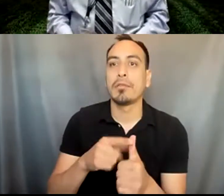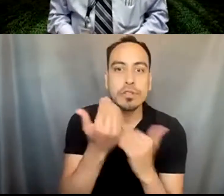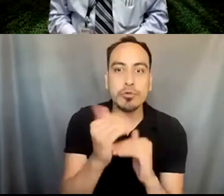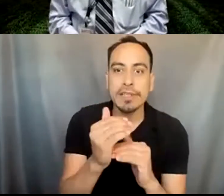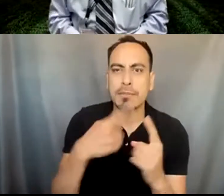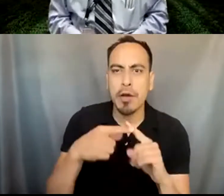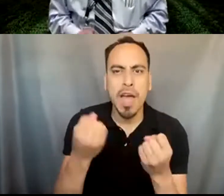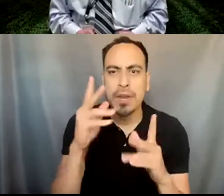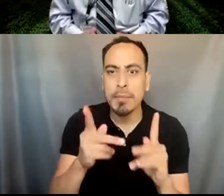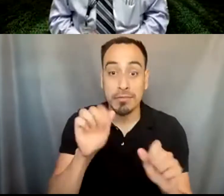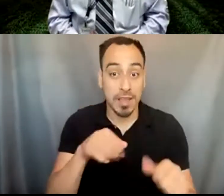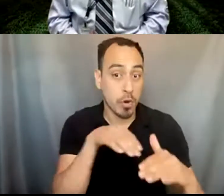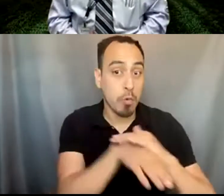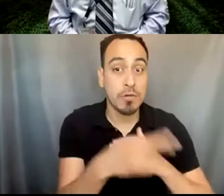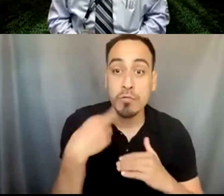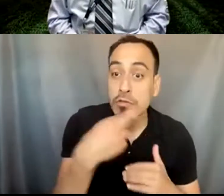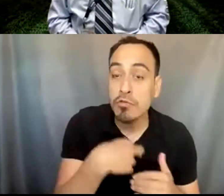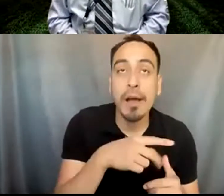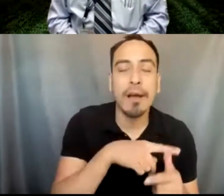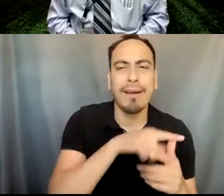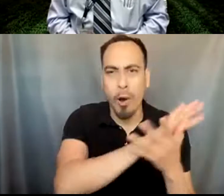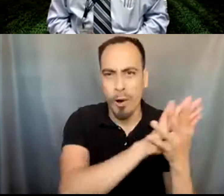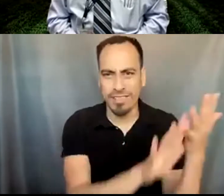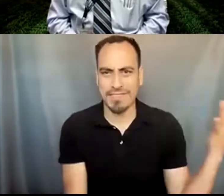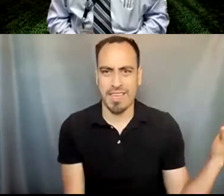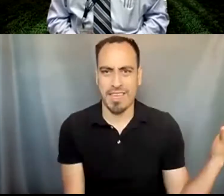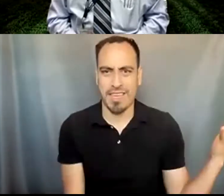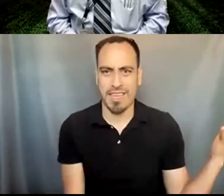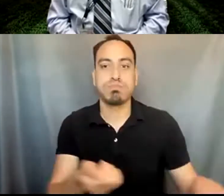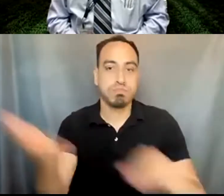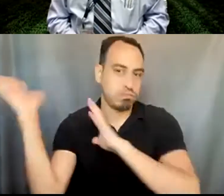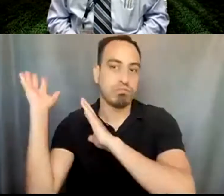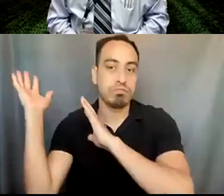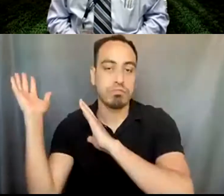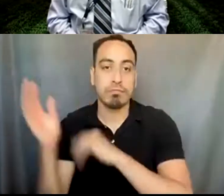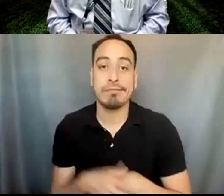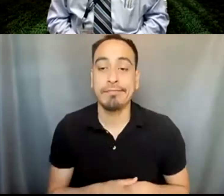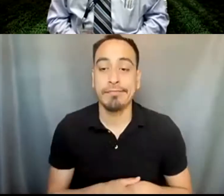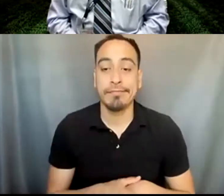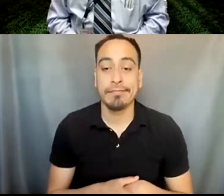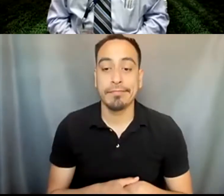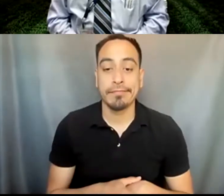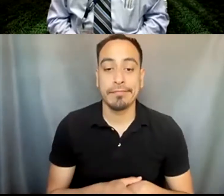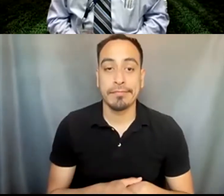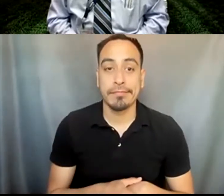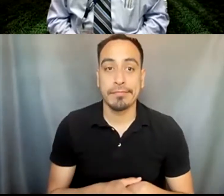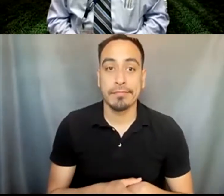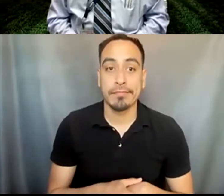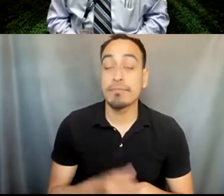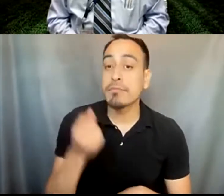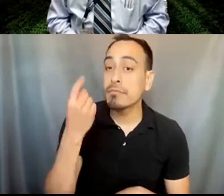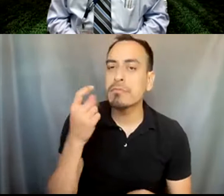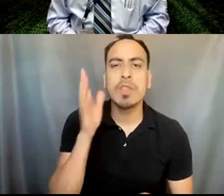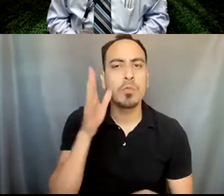occupancy for restaurants, all of that will go away. What will remain, we know, is that there will still be some guidance